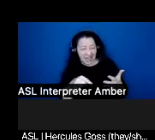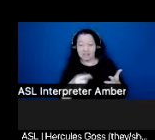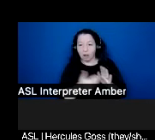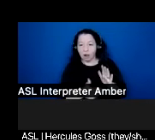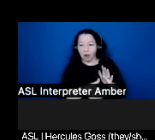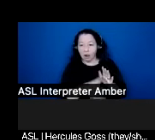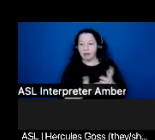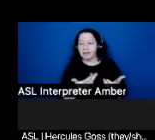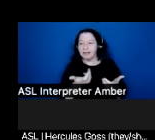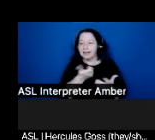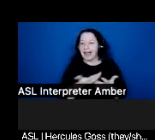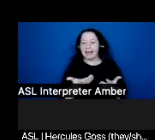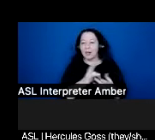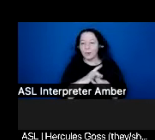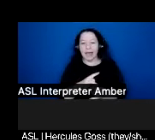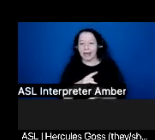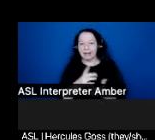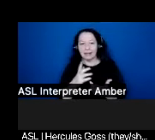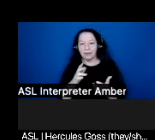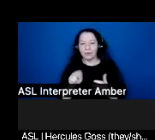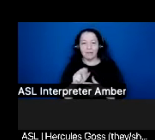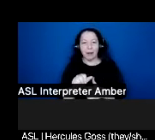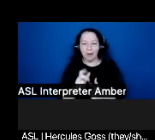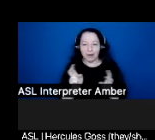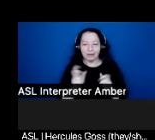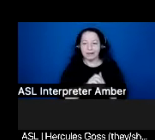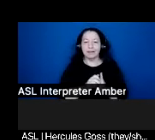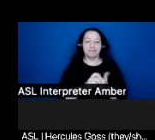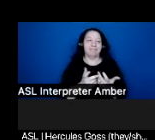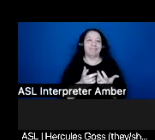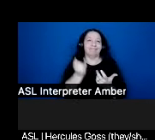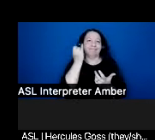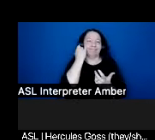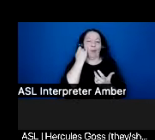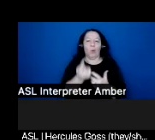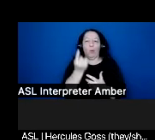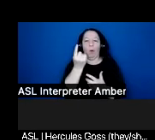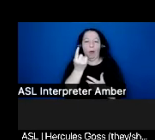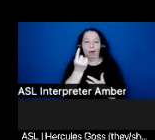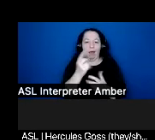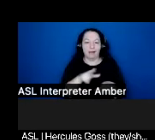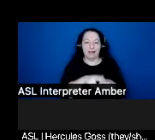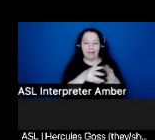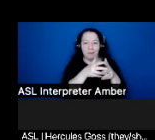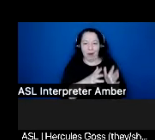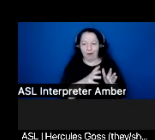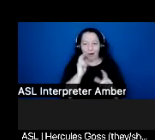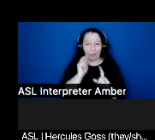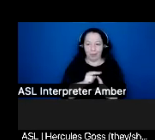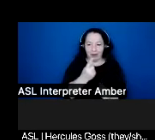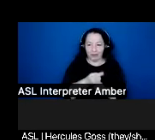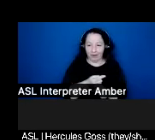there is just one Native American viewpoint, which was so unfair to her. She had her own opinions based on